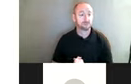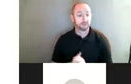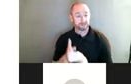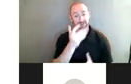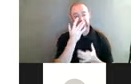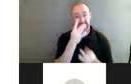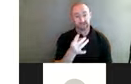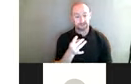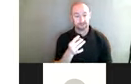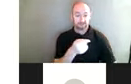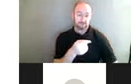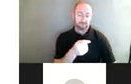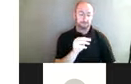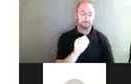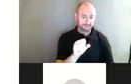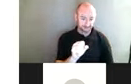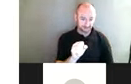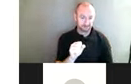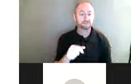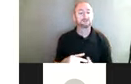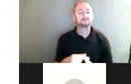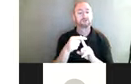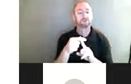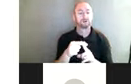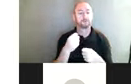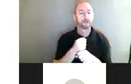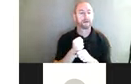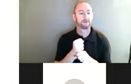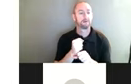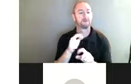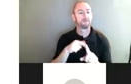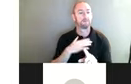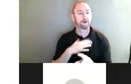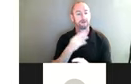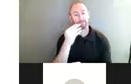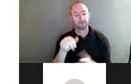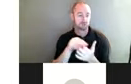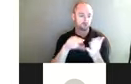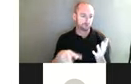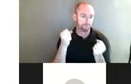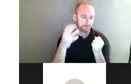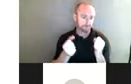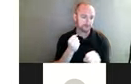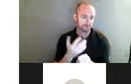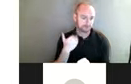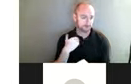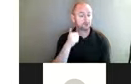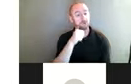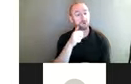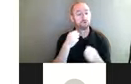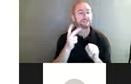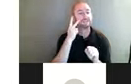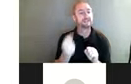interesting mess was actually a special map made for me by one of my master's students many years ago. And she was trying to see how